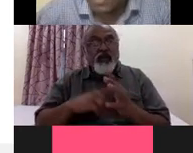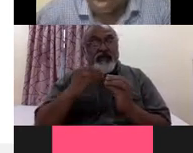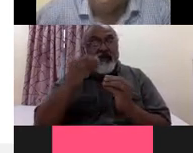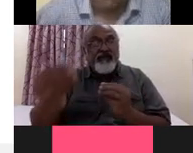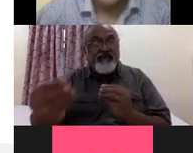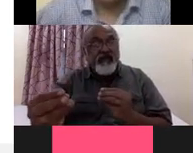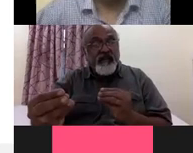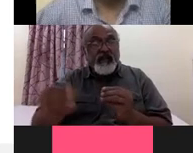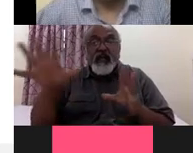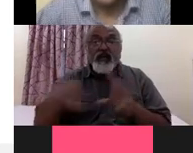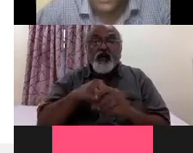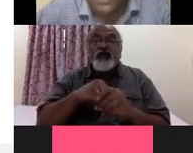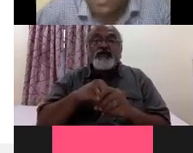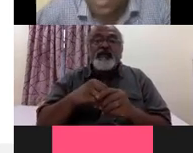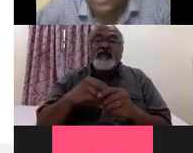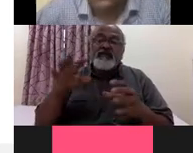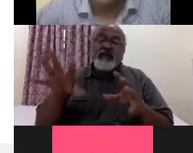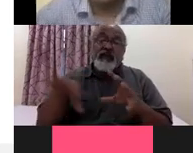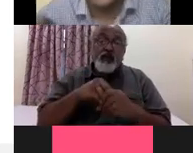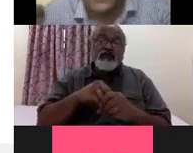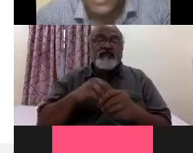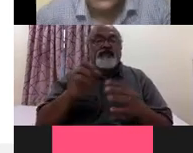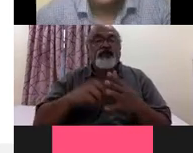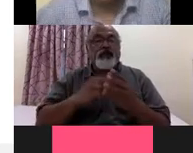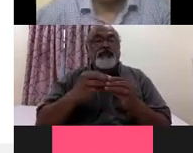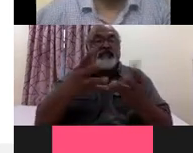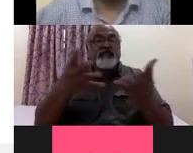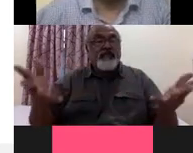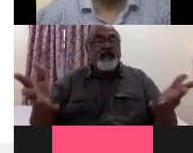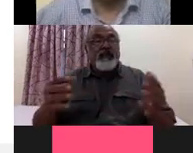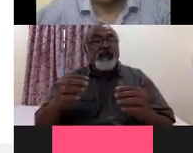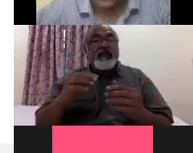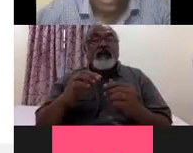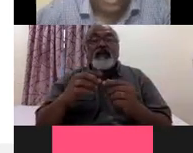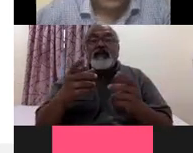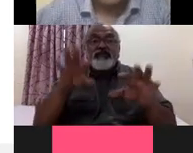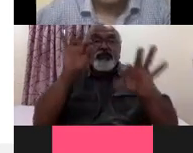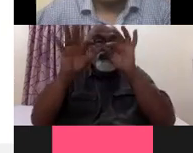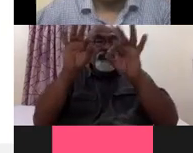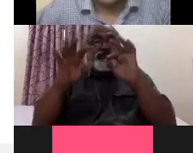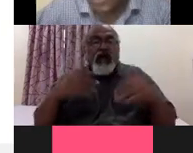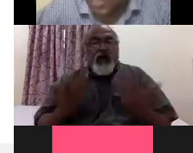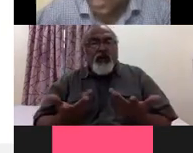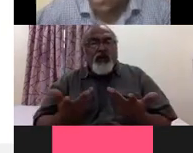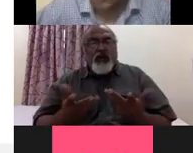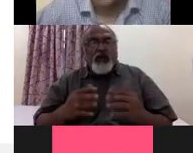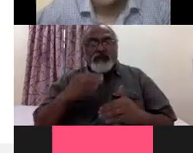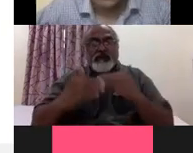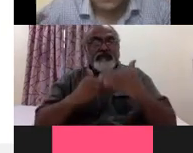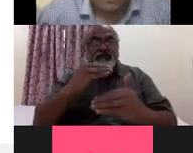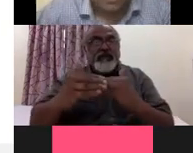having job fairs, selection process, revisiting the selection process is critical. Culture